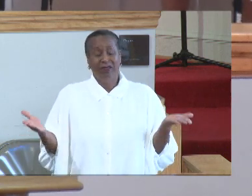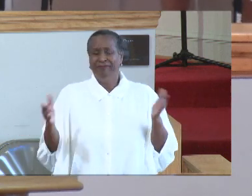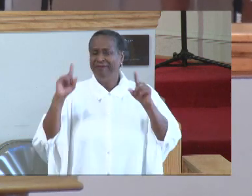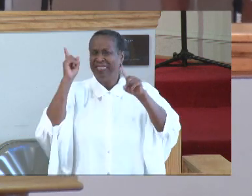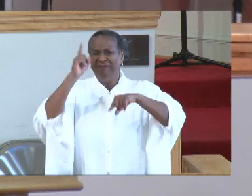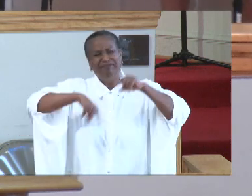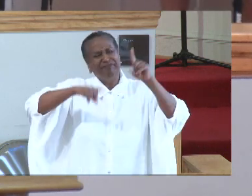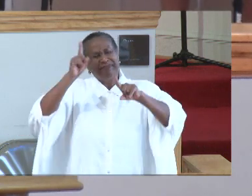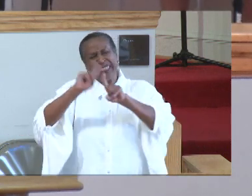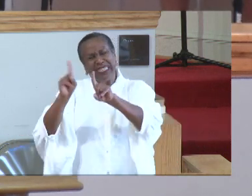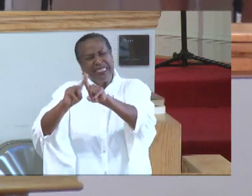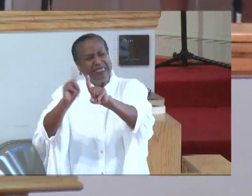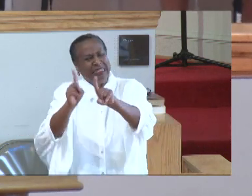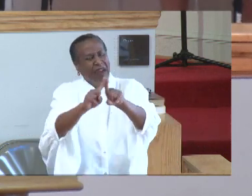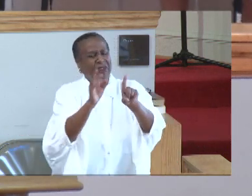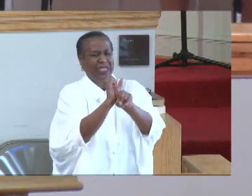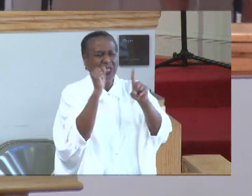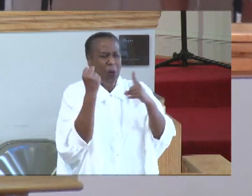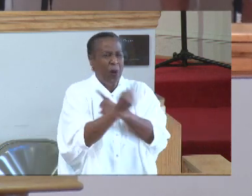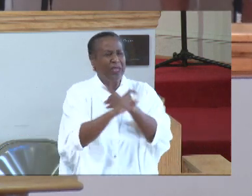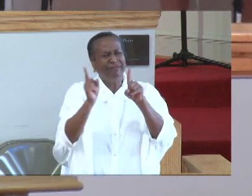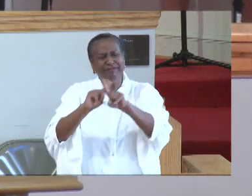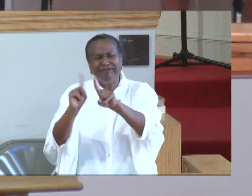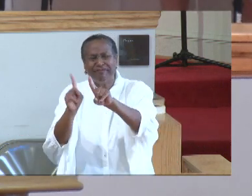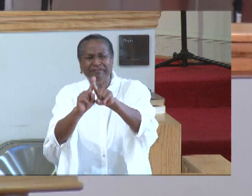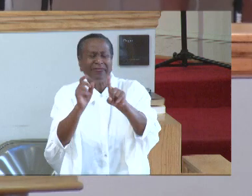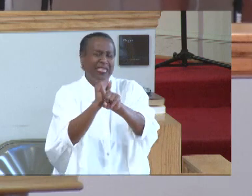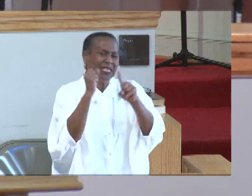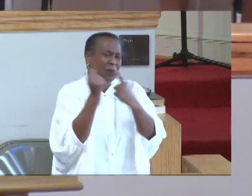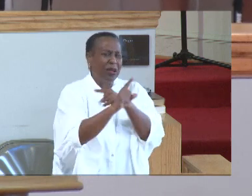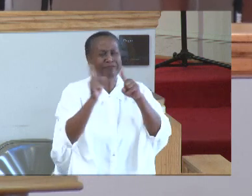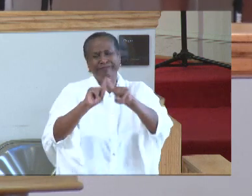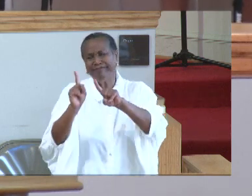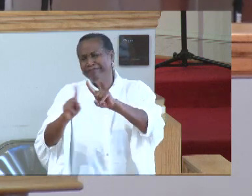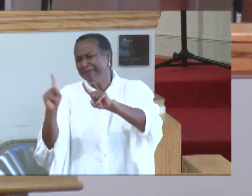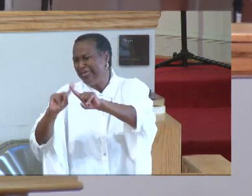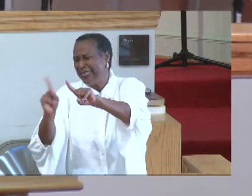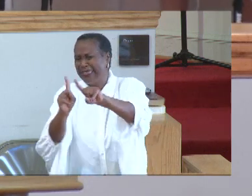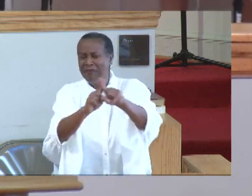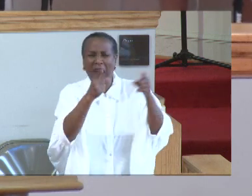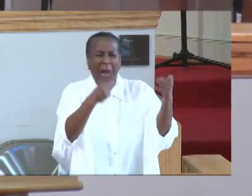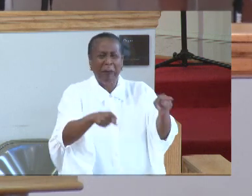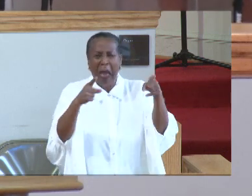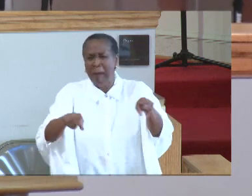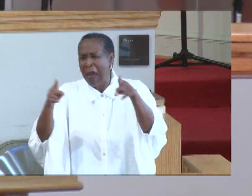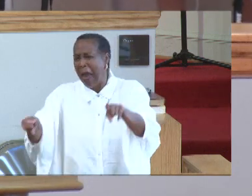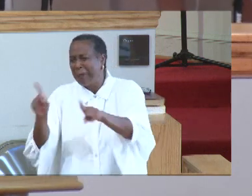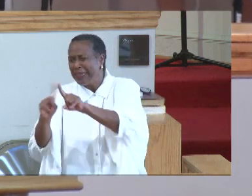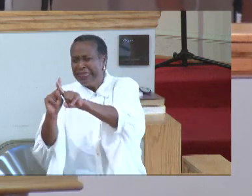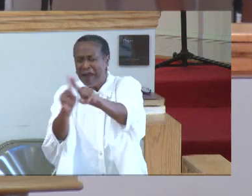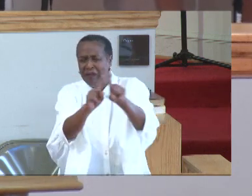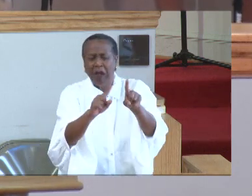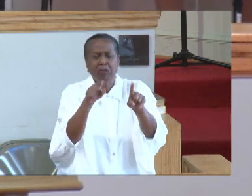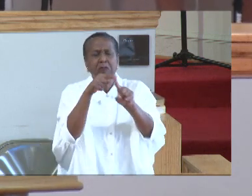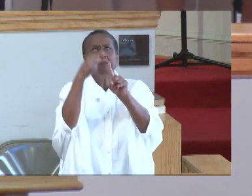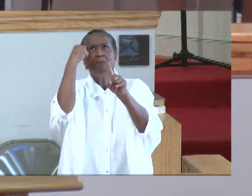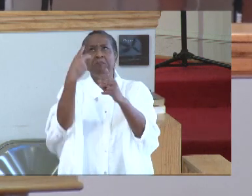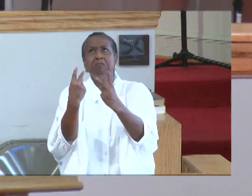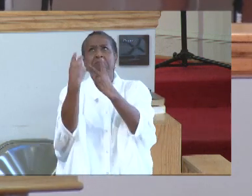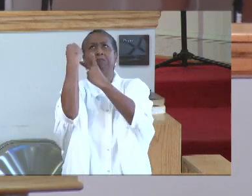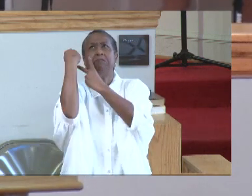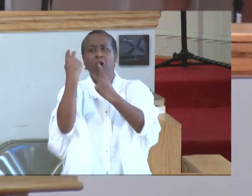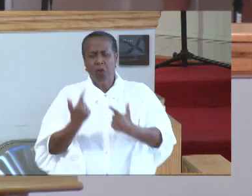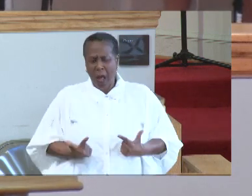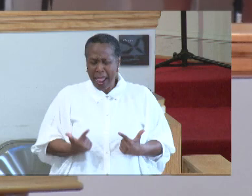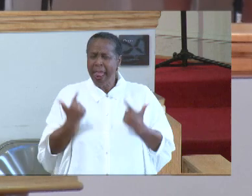Scenario after scenario, situation after situation, circumstance after circumstance. Just look back over your life, and